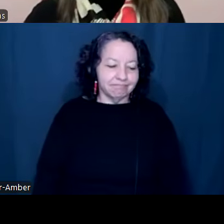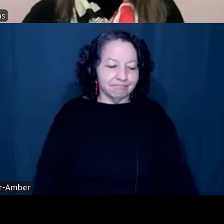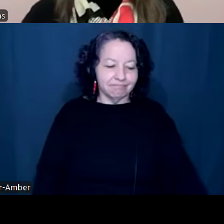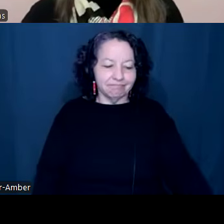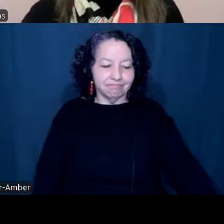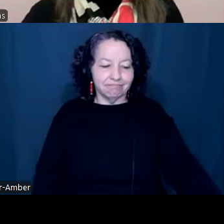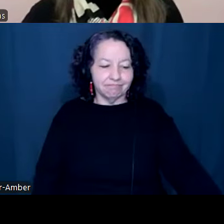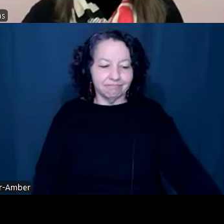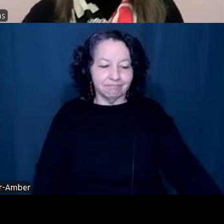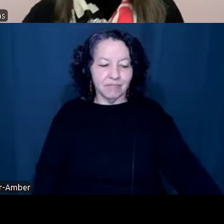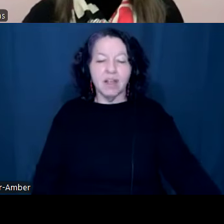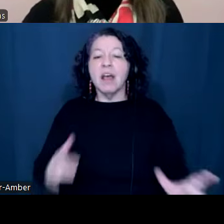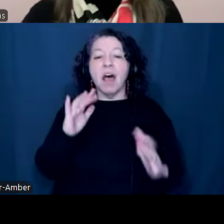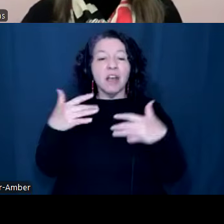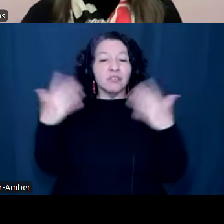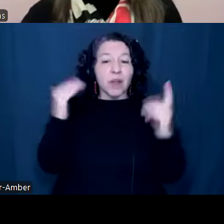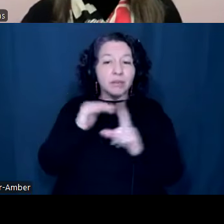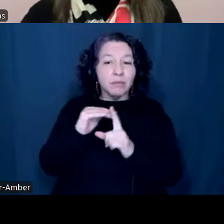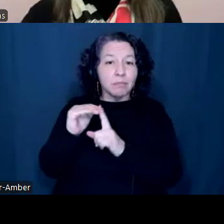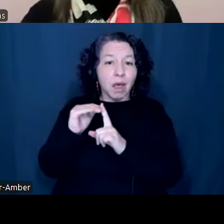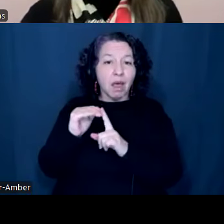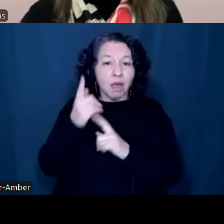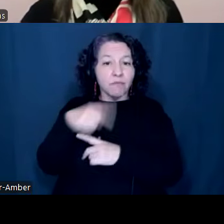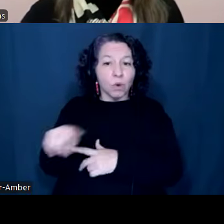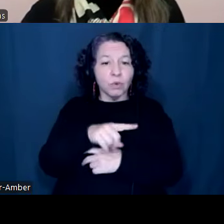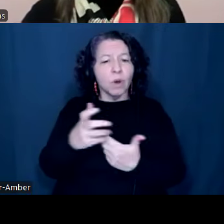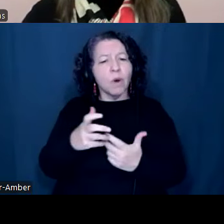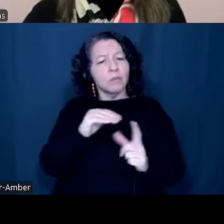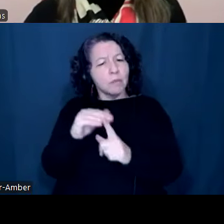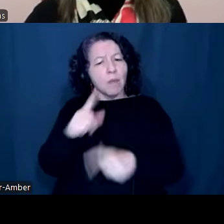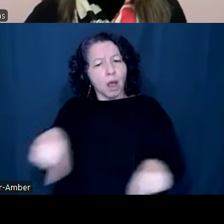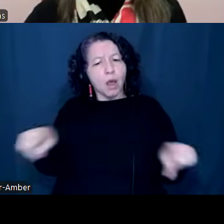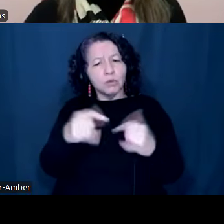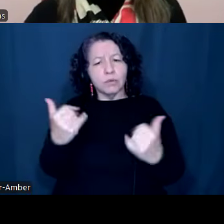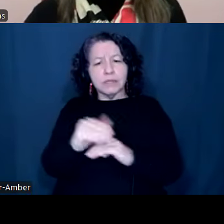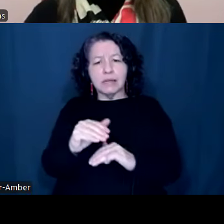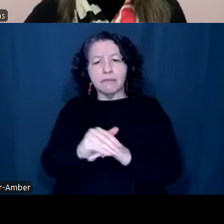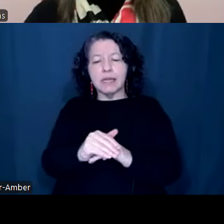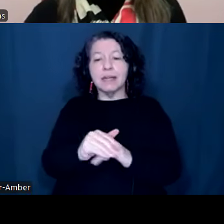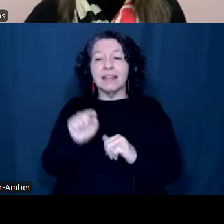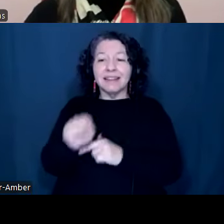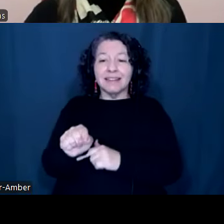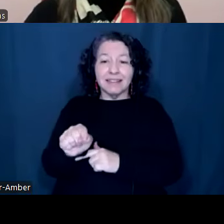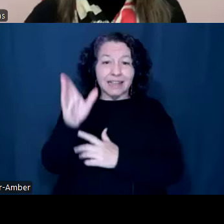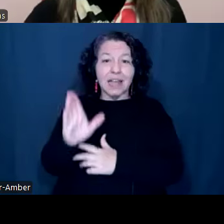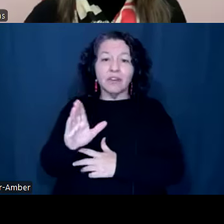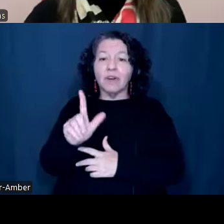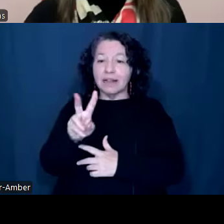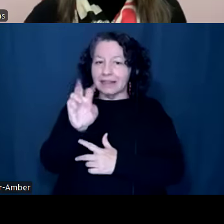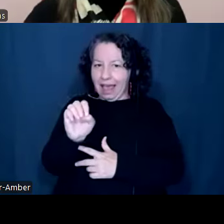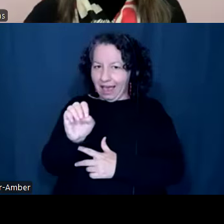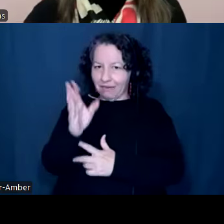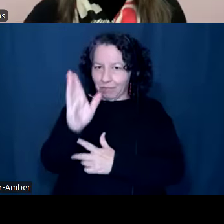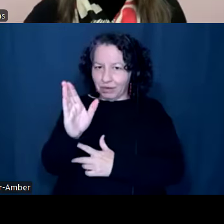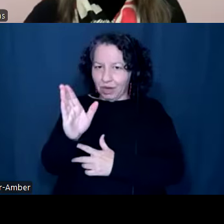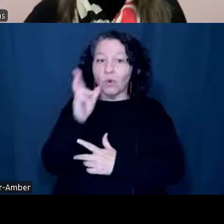As a friendly reminder, I want to just remind everyone here tonight that this lecture is a live presentation that's being